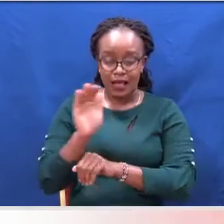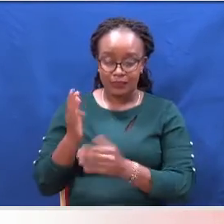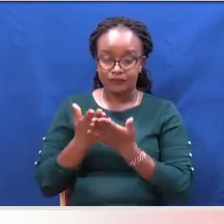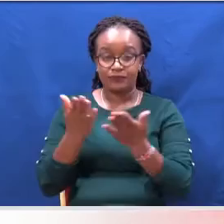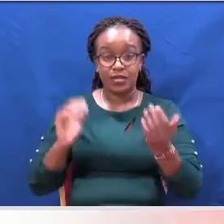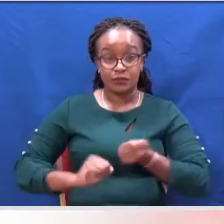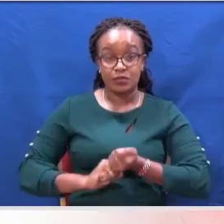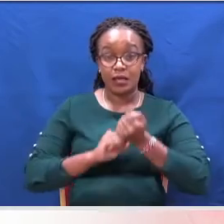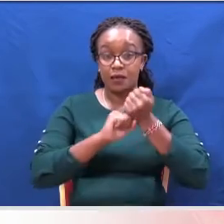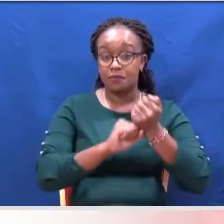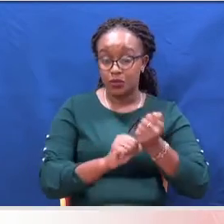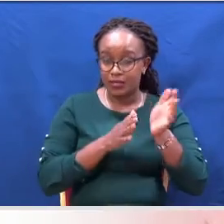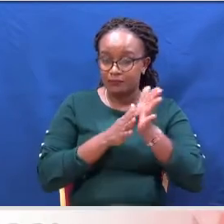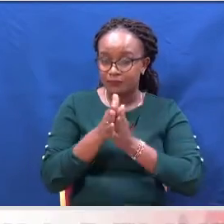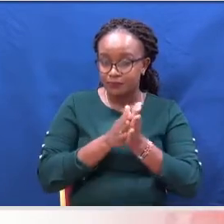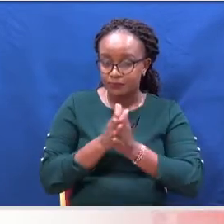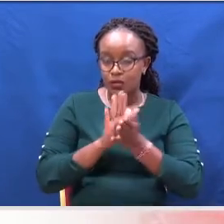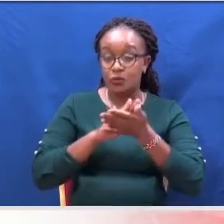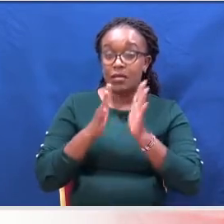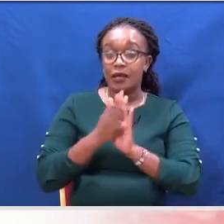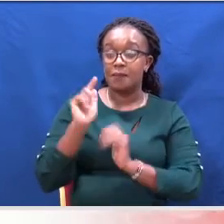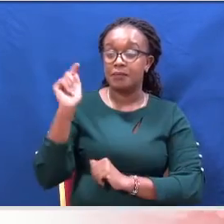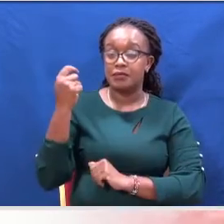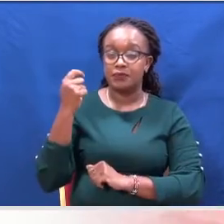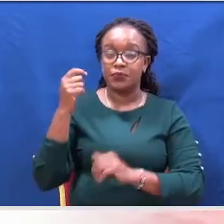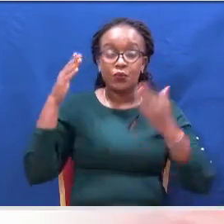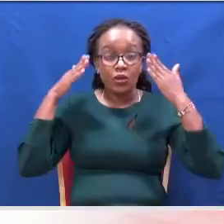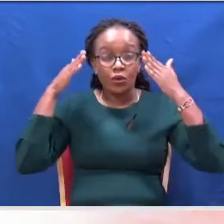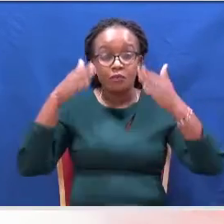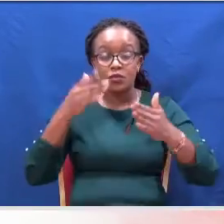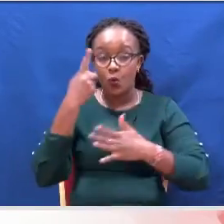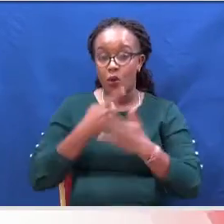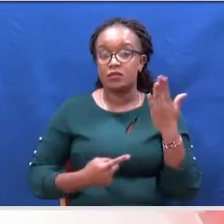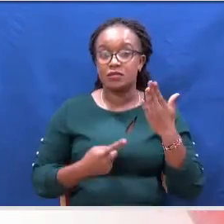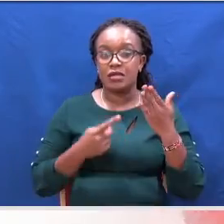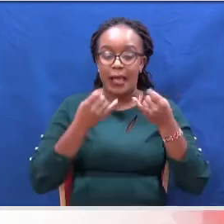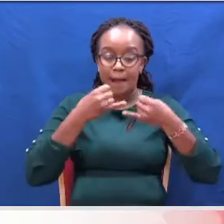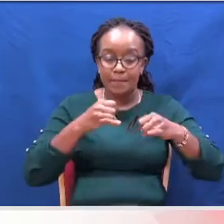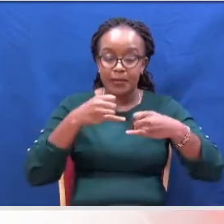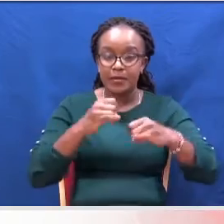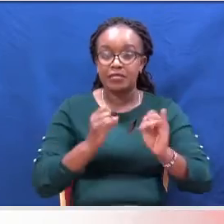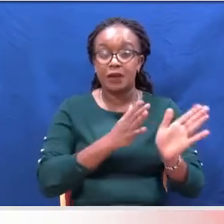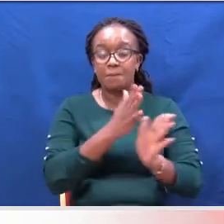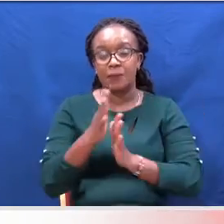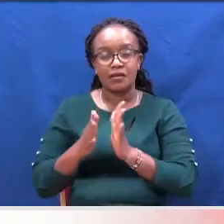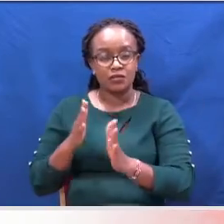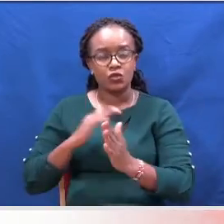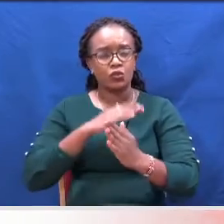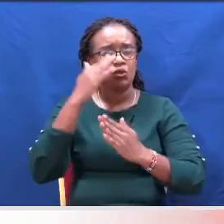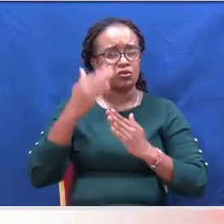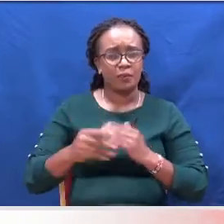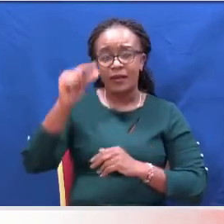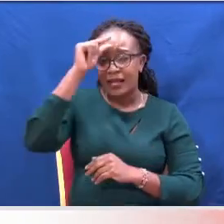presidential bid. And then let us commit ourselves to an implementation plan, so that we stop government that is